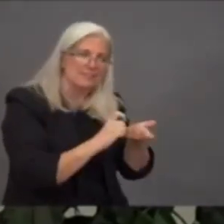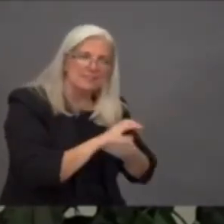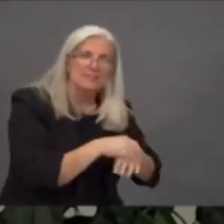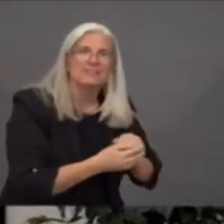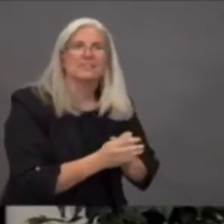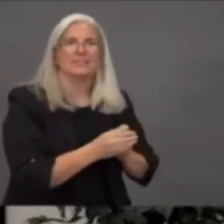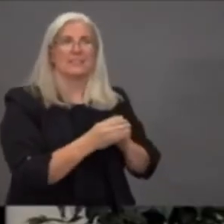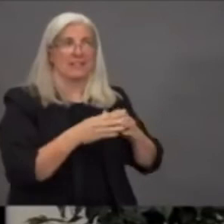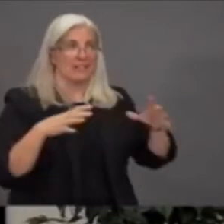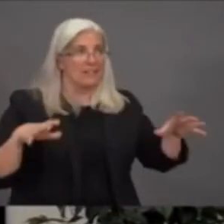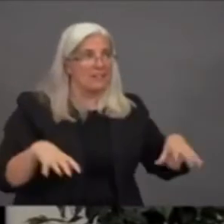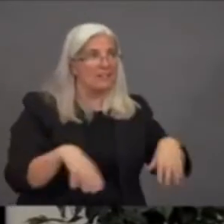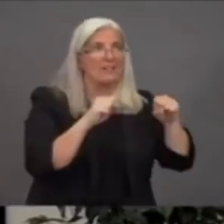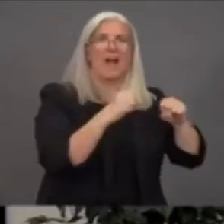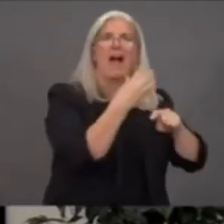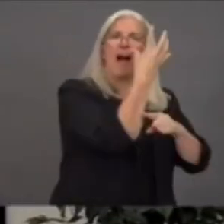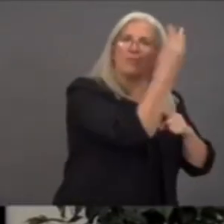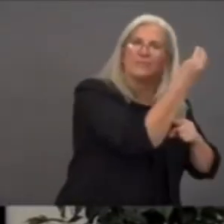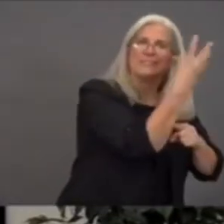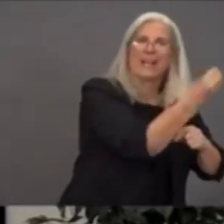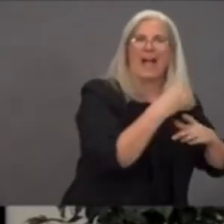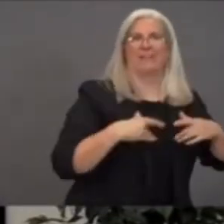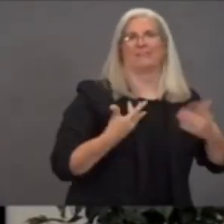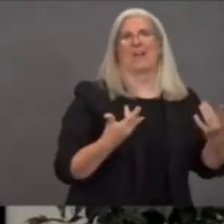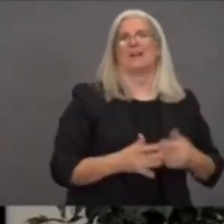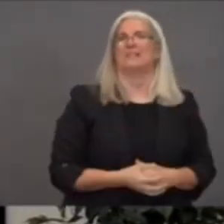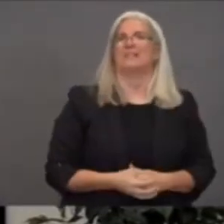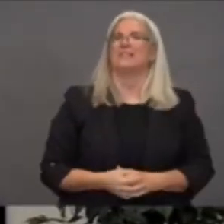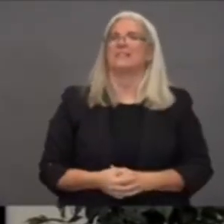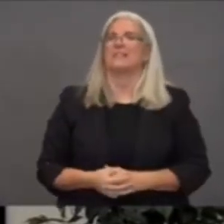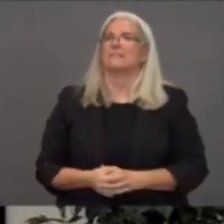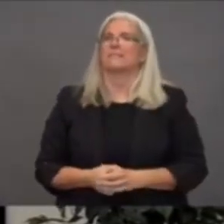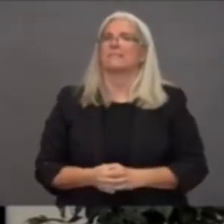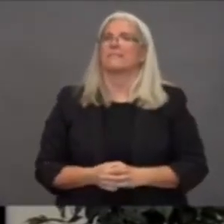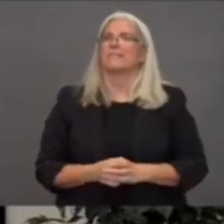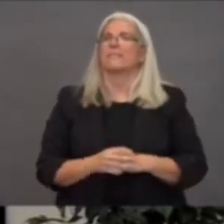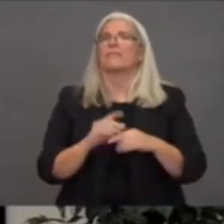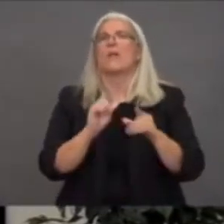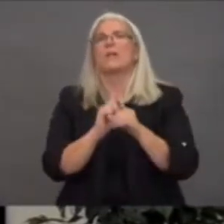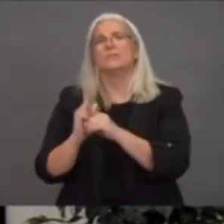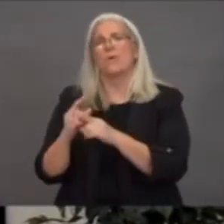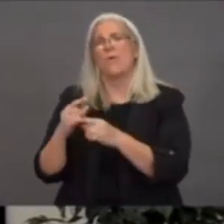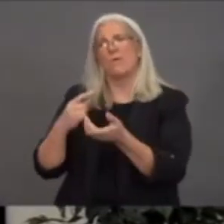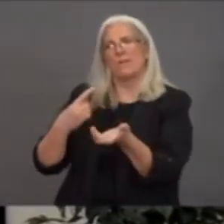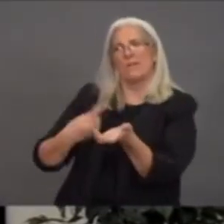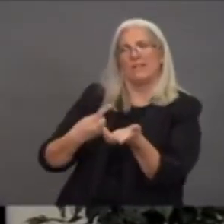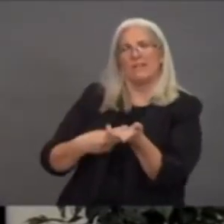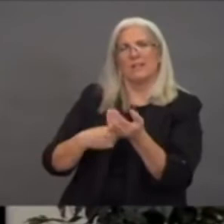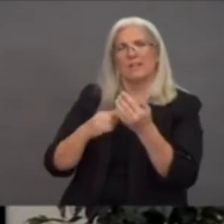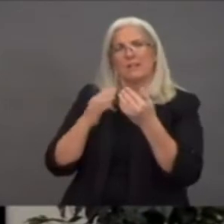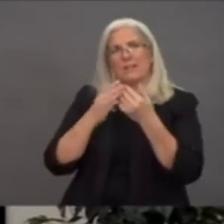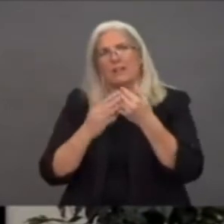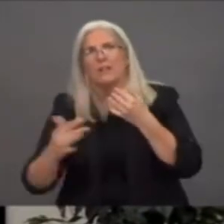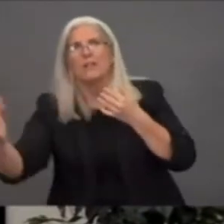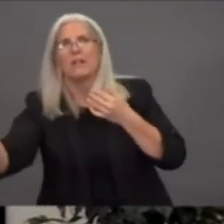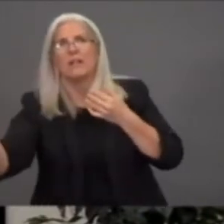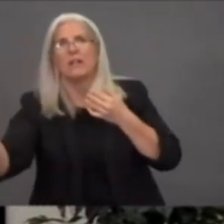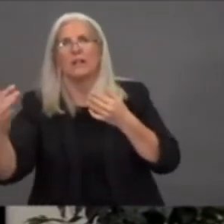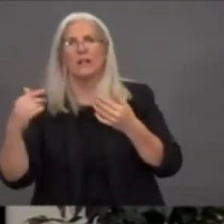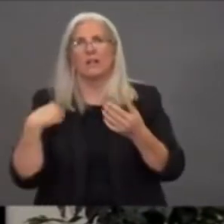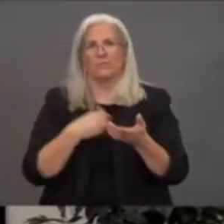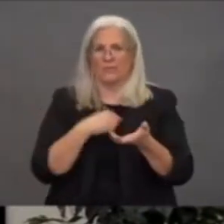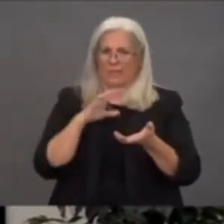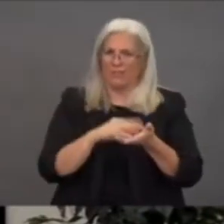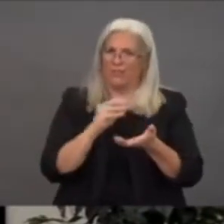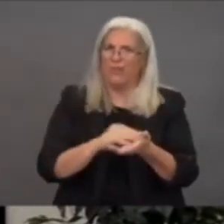possible. Wonderful. We also talked a little bit about the long-term effects. There's some things that we know COVID is fairly new, and there's a lot of things that we're learning.